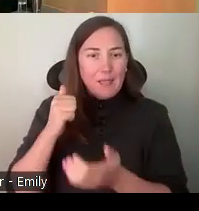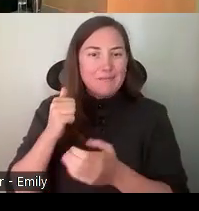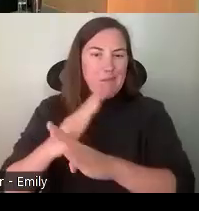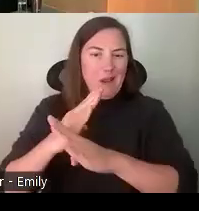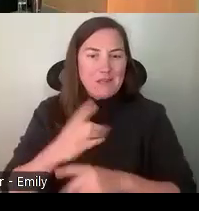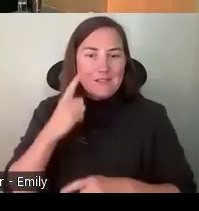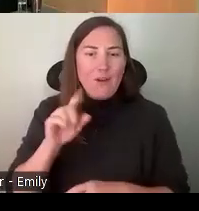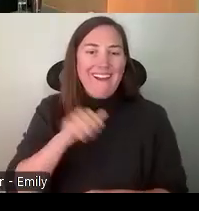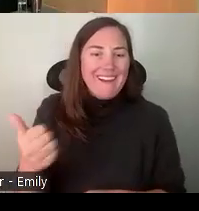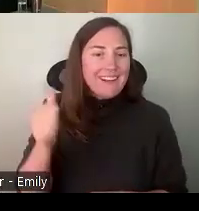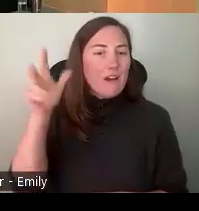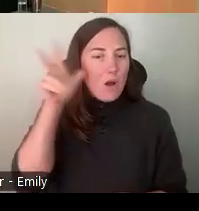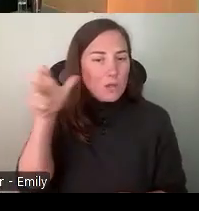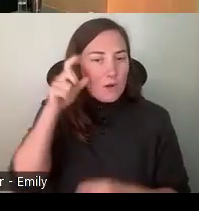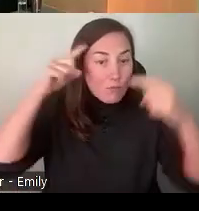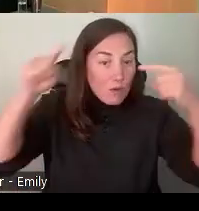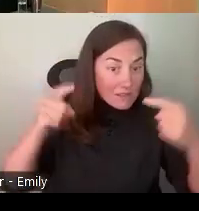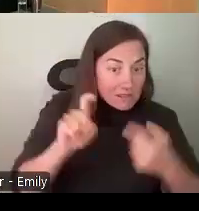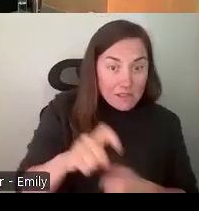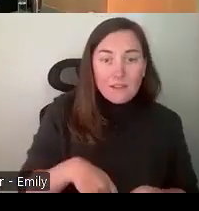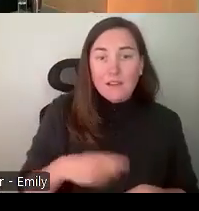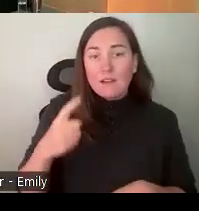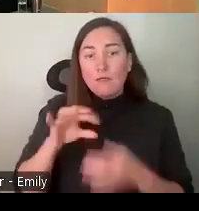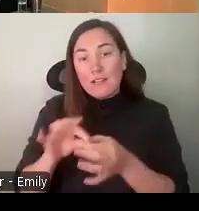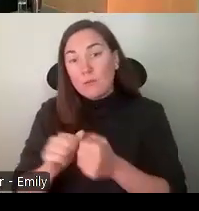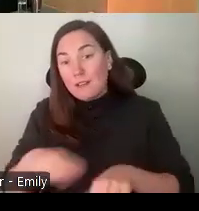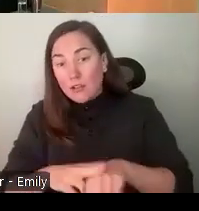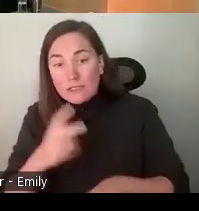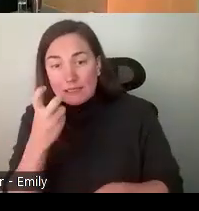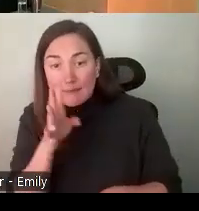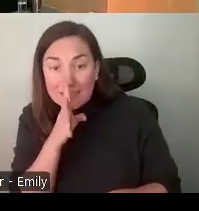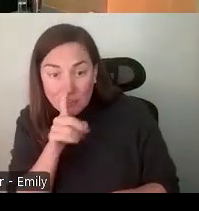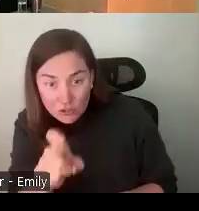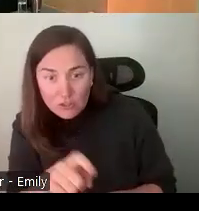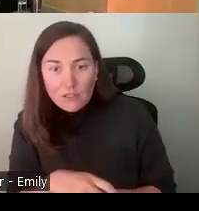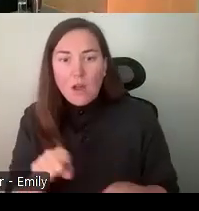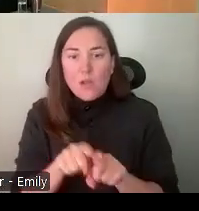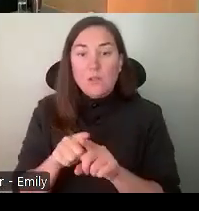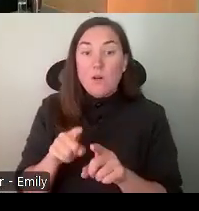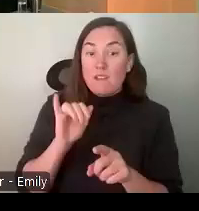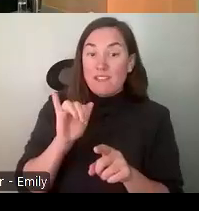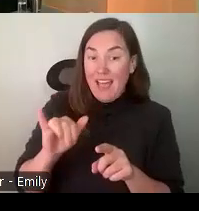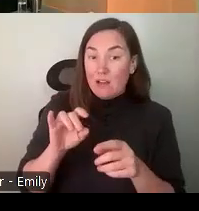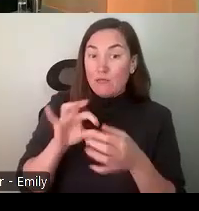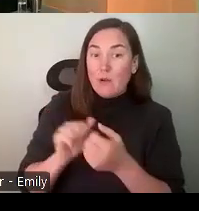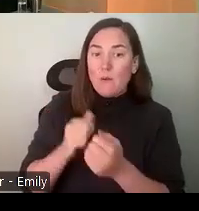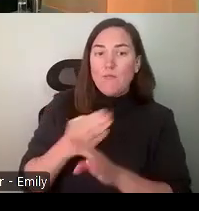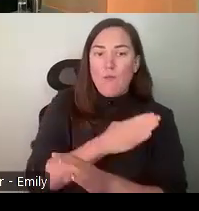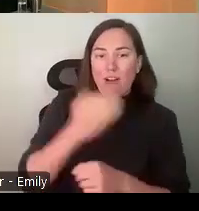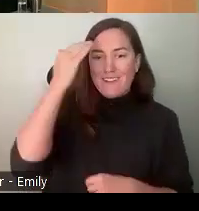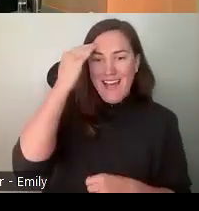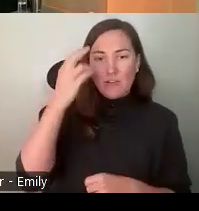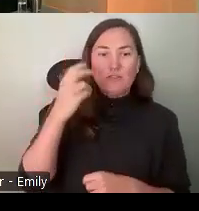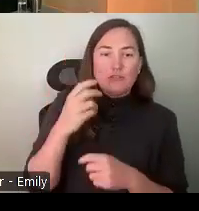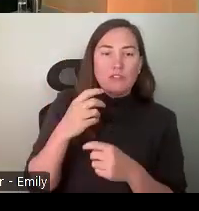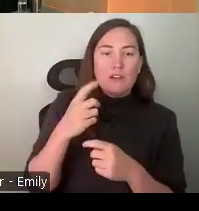speech stimuli and alterations in the effects of prior knowledge regarding speech content on the auditory processing